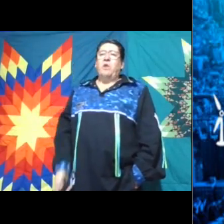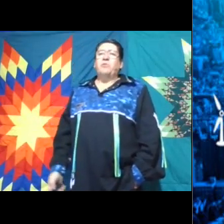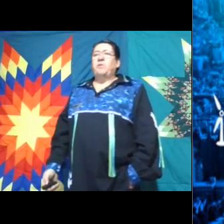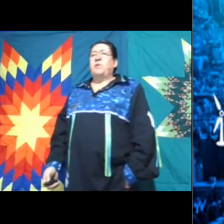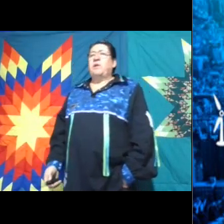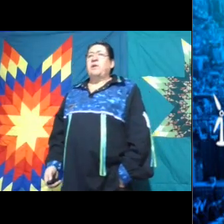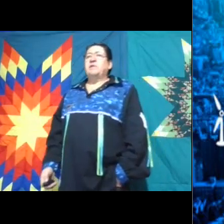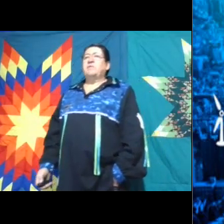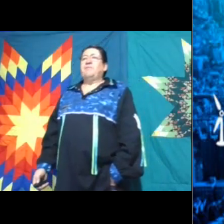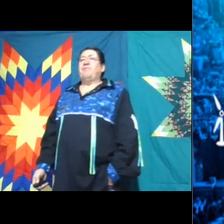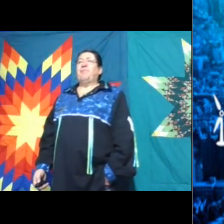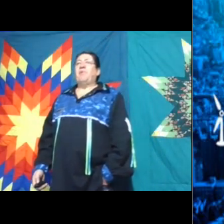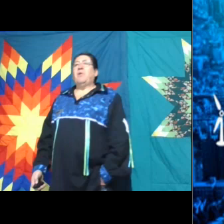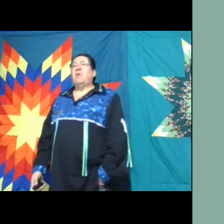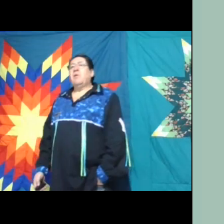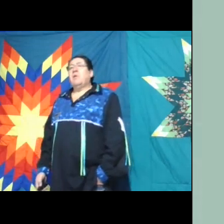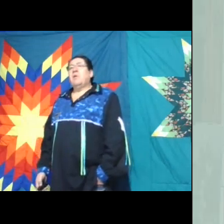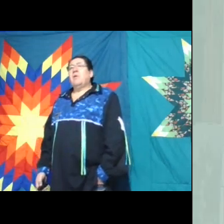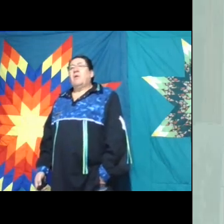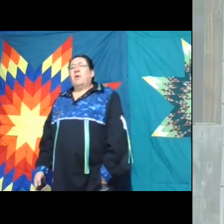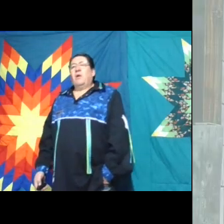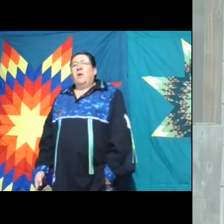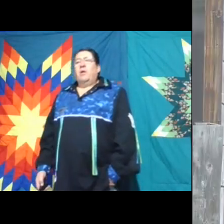work opportunities.